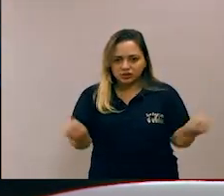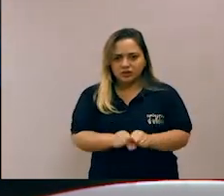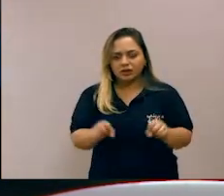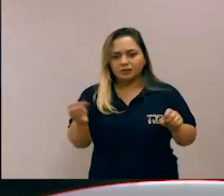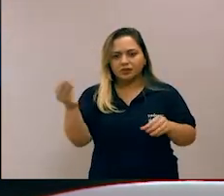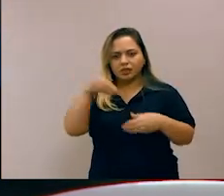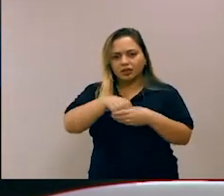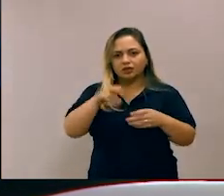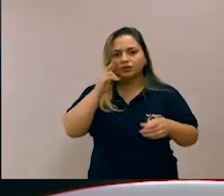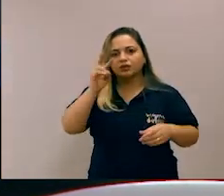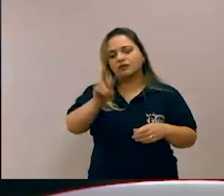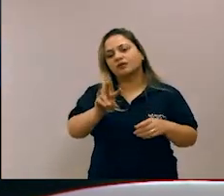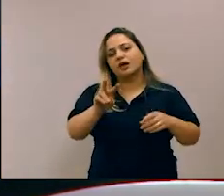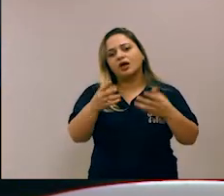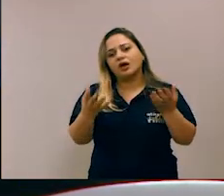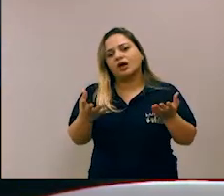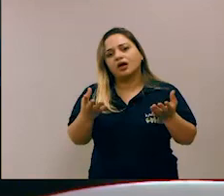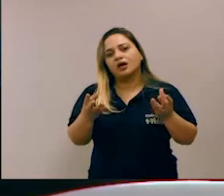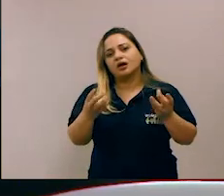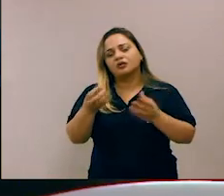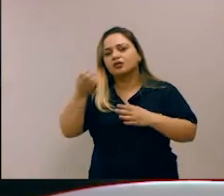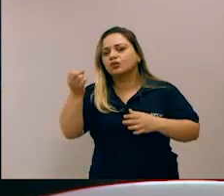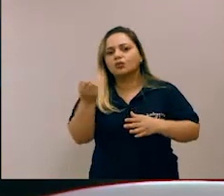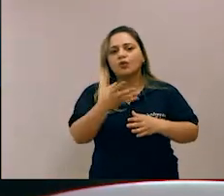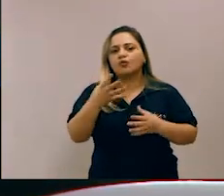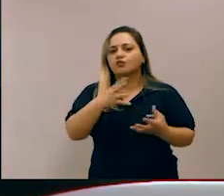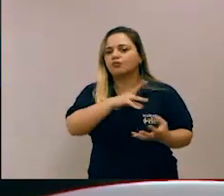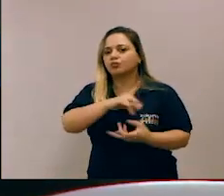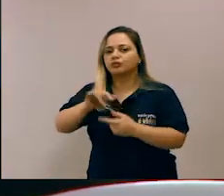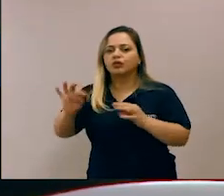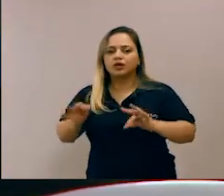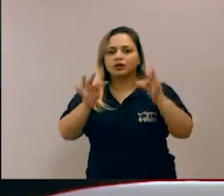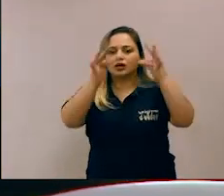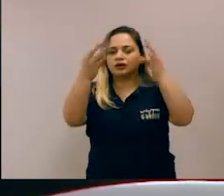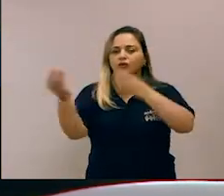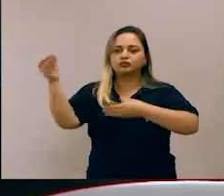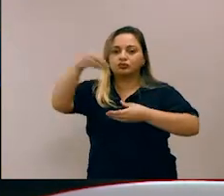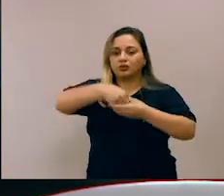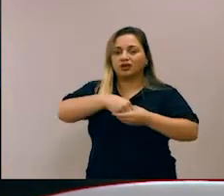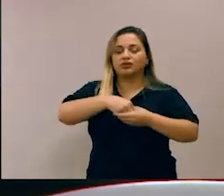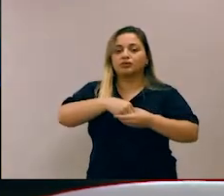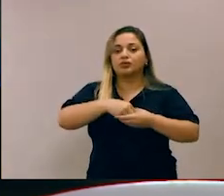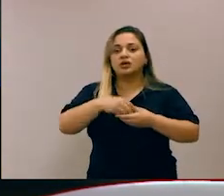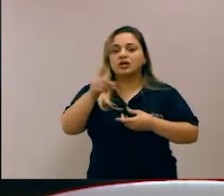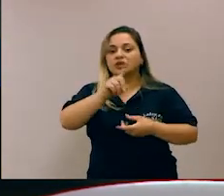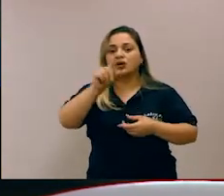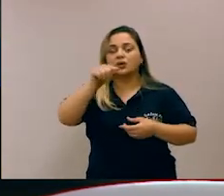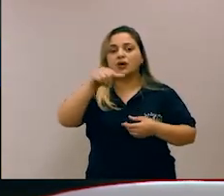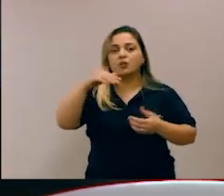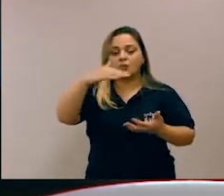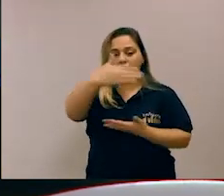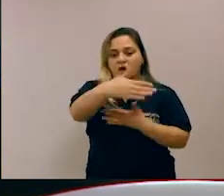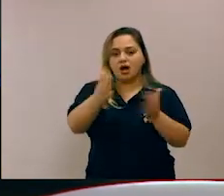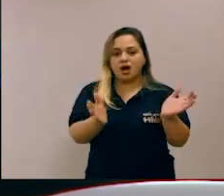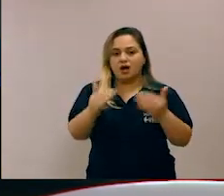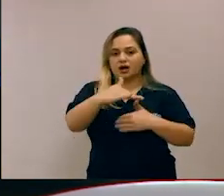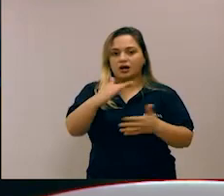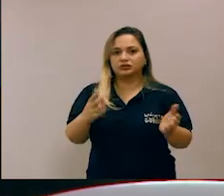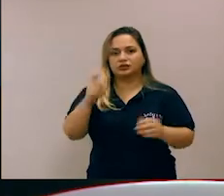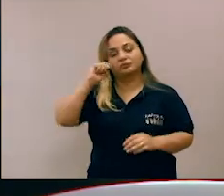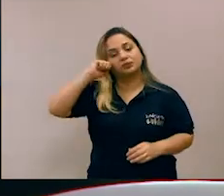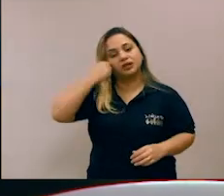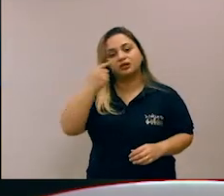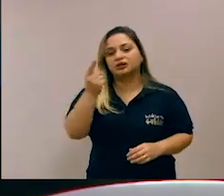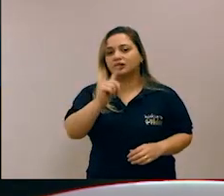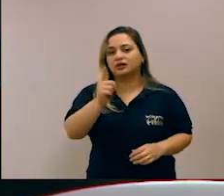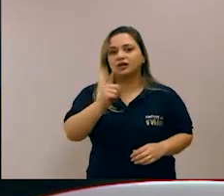that provide information regarding programming, so that this new world will not be a black box for the